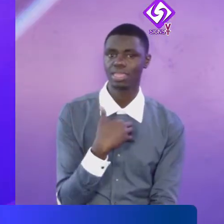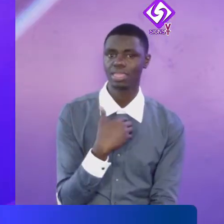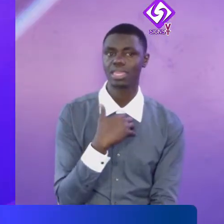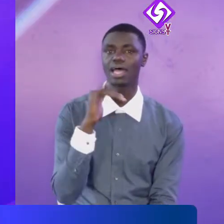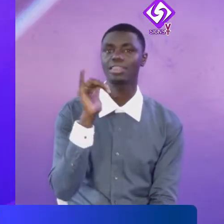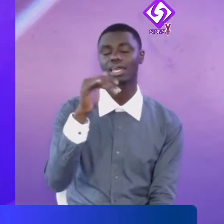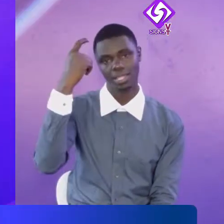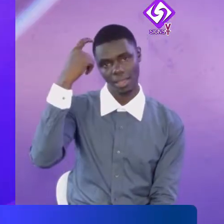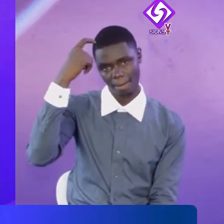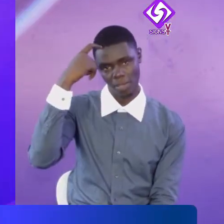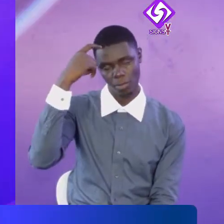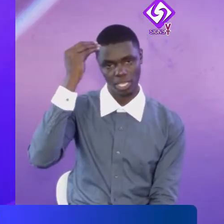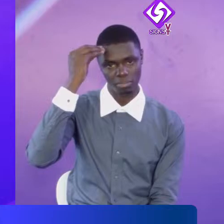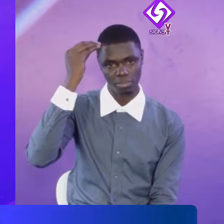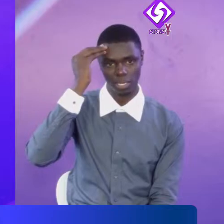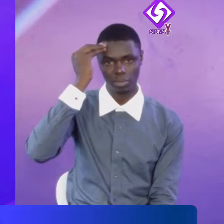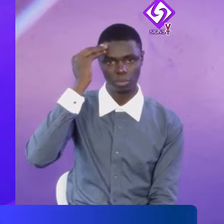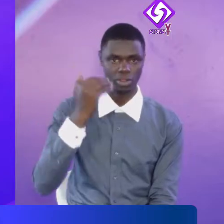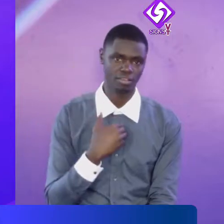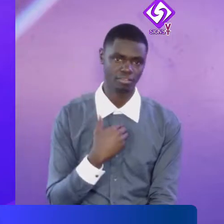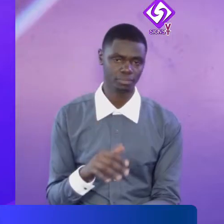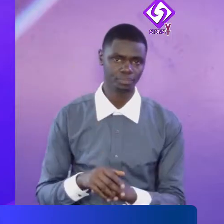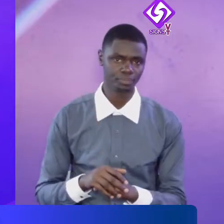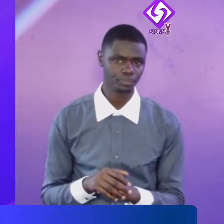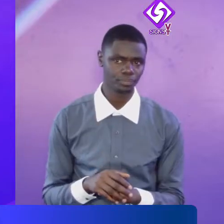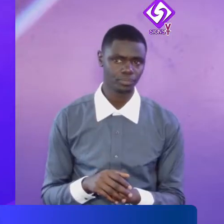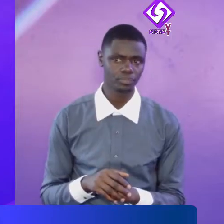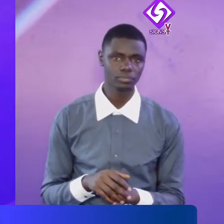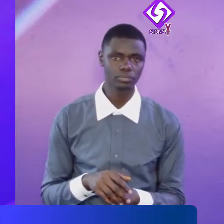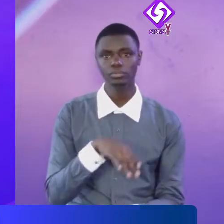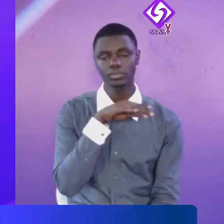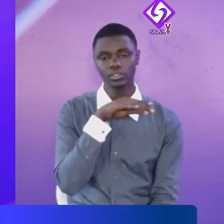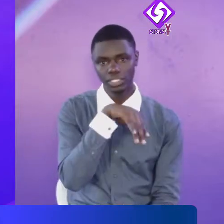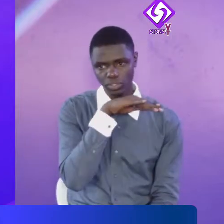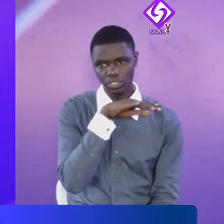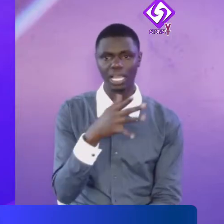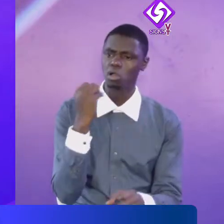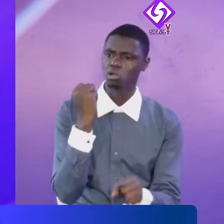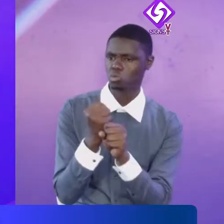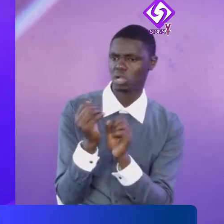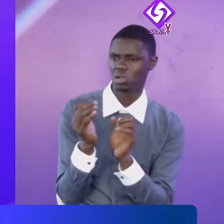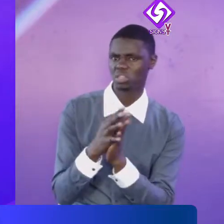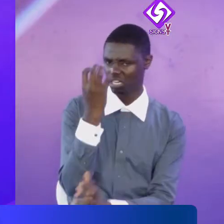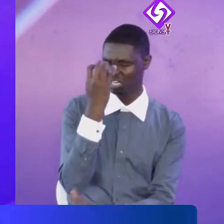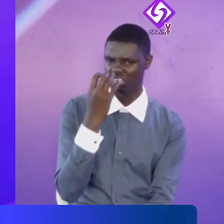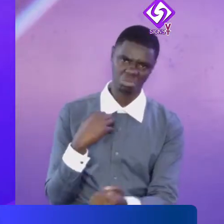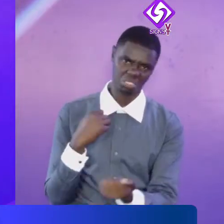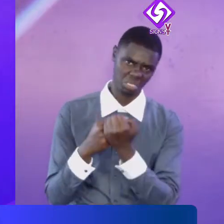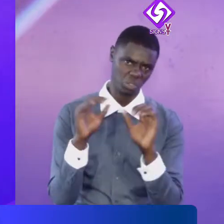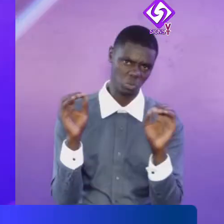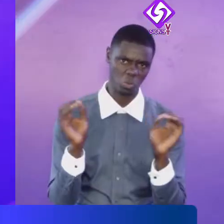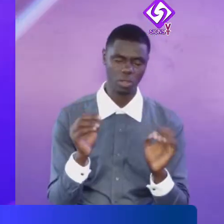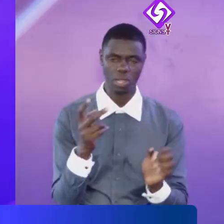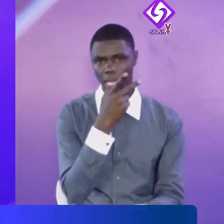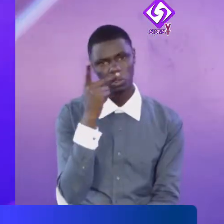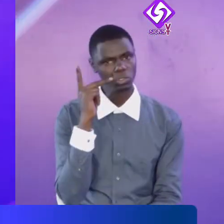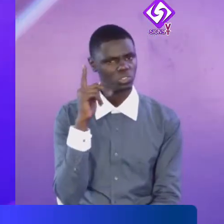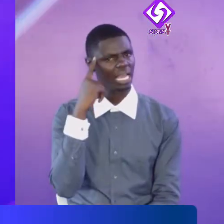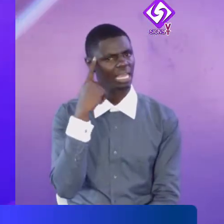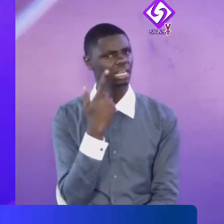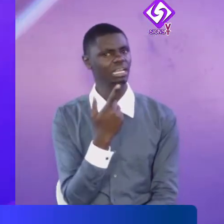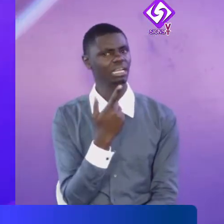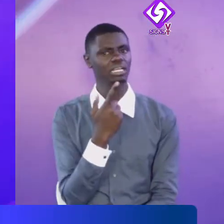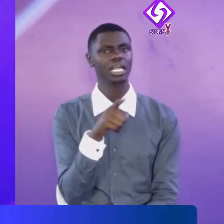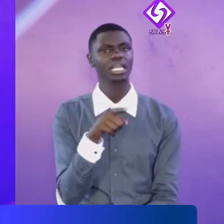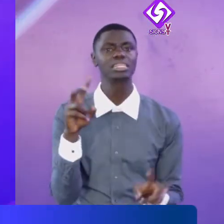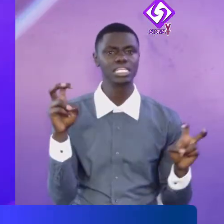memory. I know people have a problem with Raila Odinga of having worked with William Ruto. Kalonzo Musyoka, I think that is the